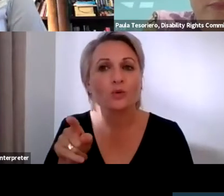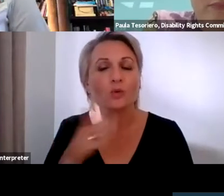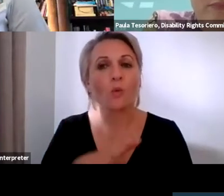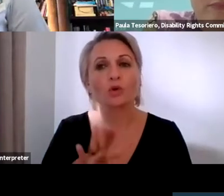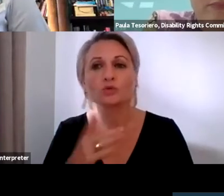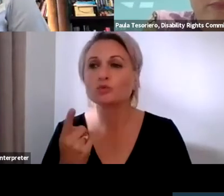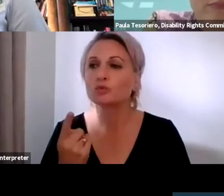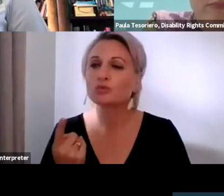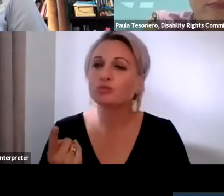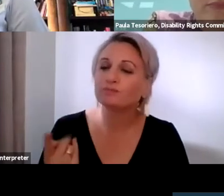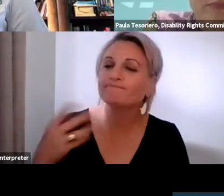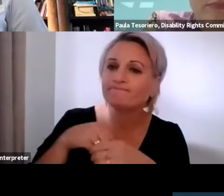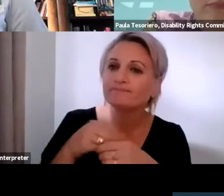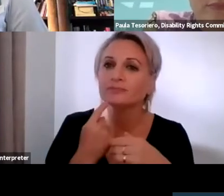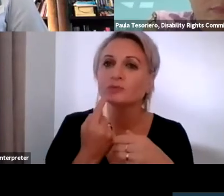bit on